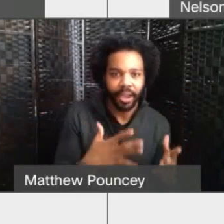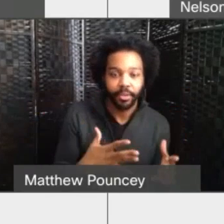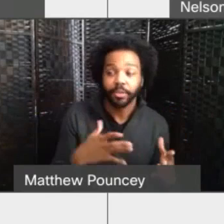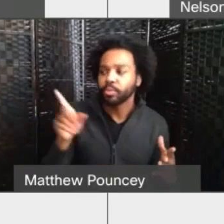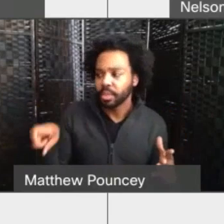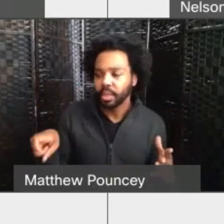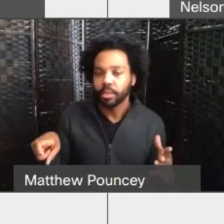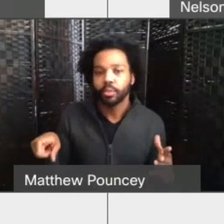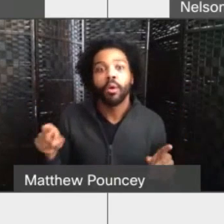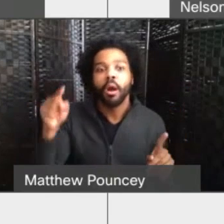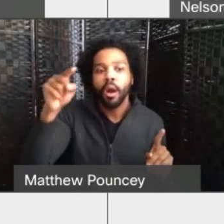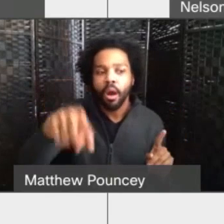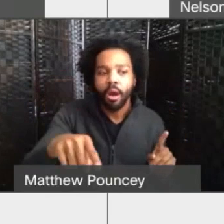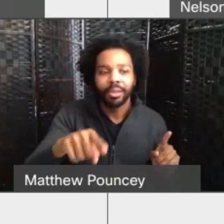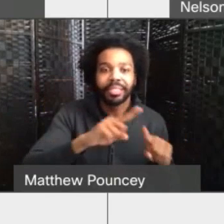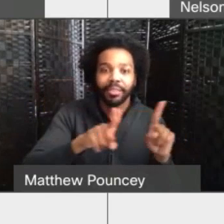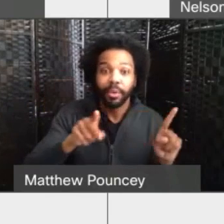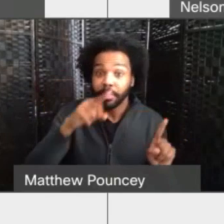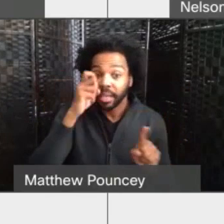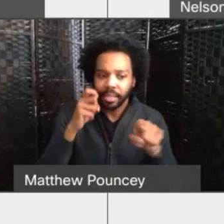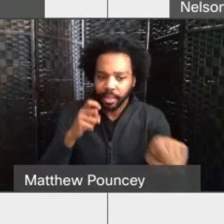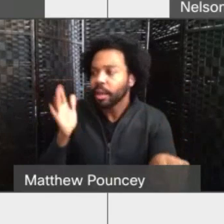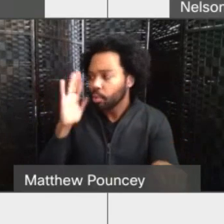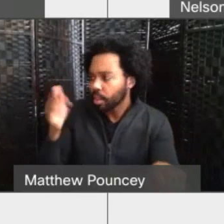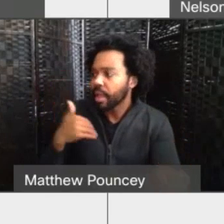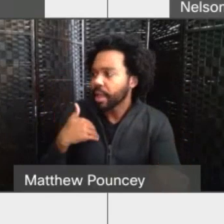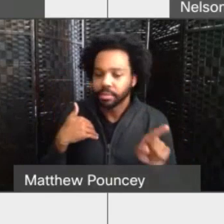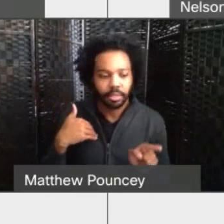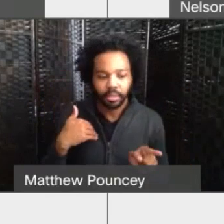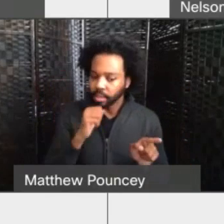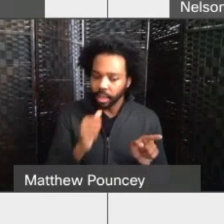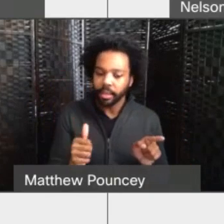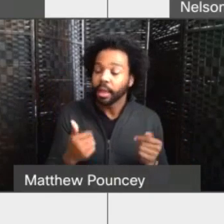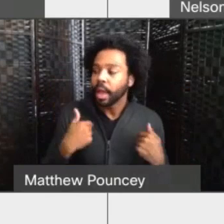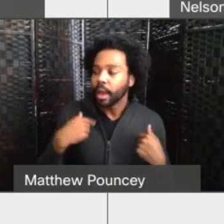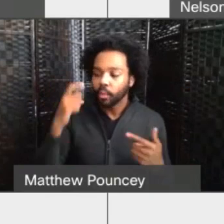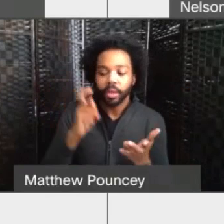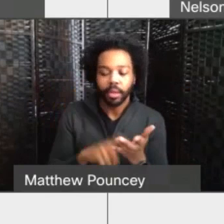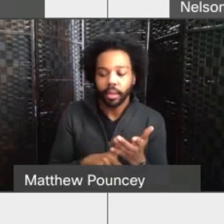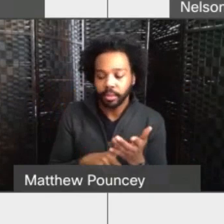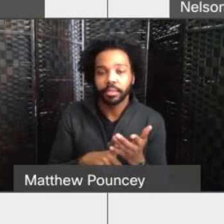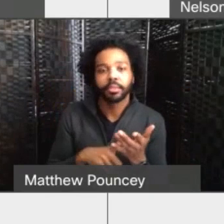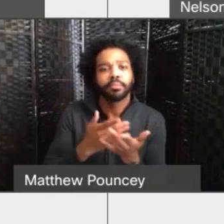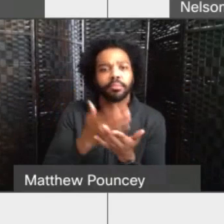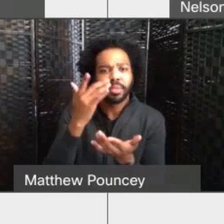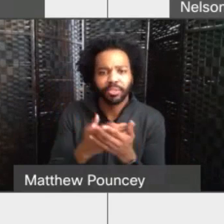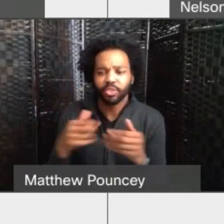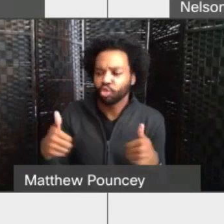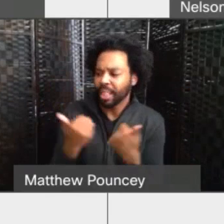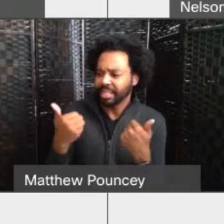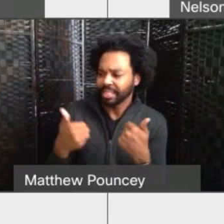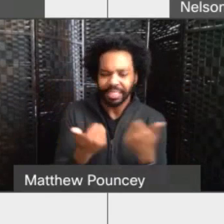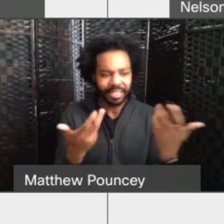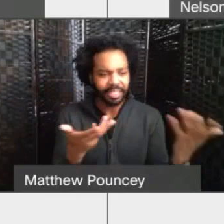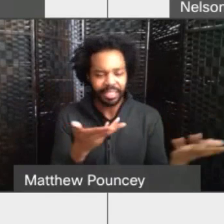a different one because they will have vaccine. I recognize that it may be challenging sometimes to get through that